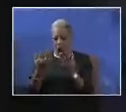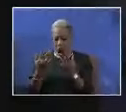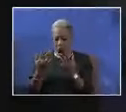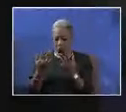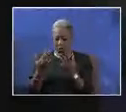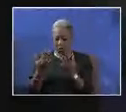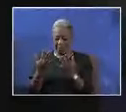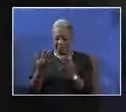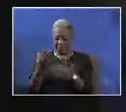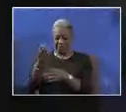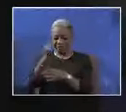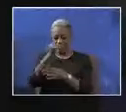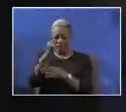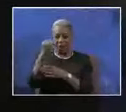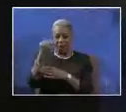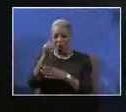hand.